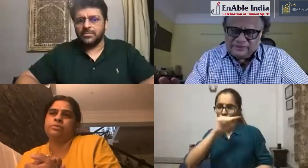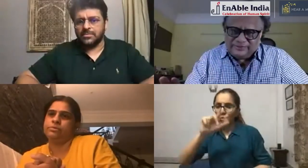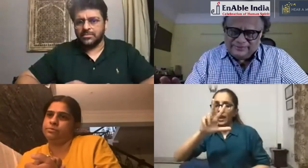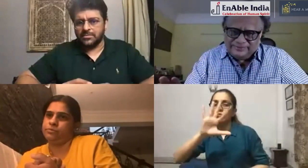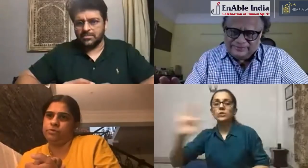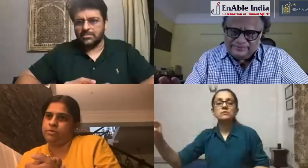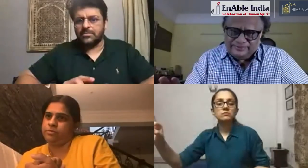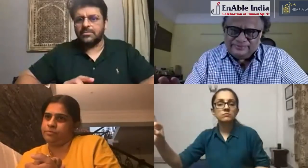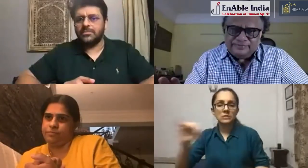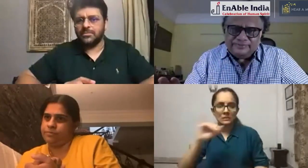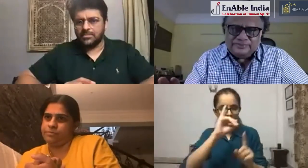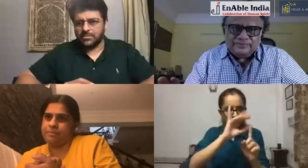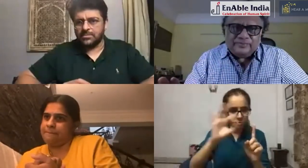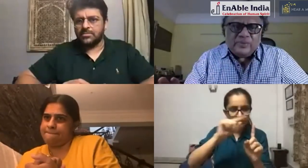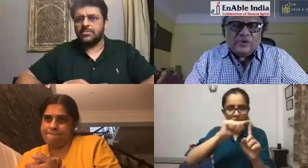6 to 8 weeks.